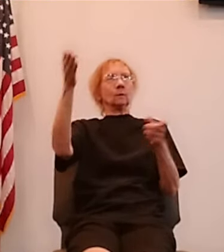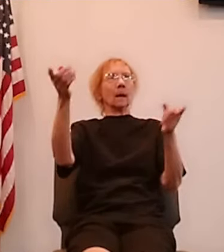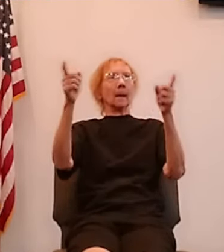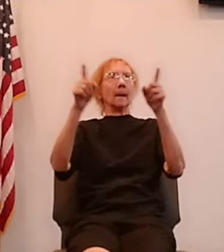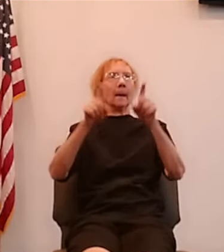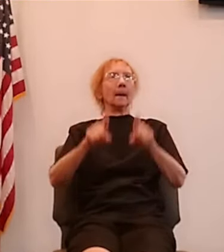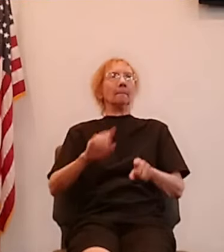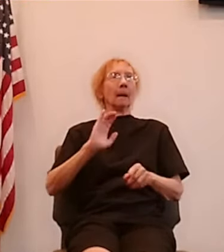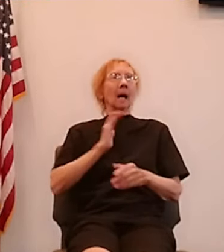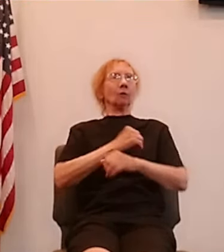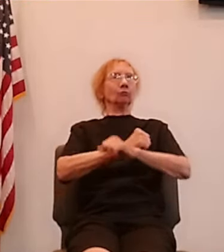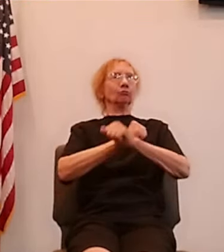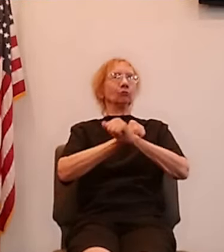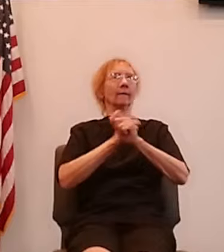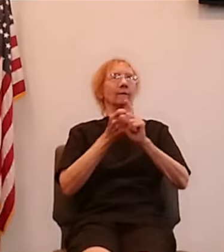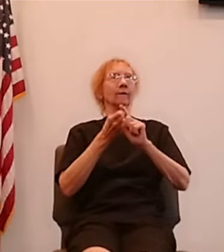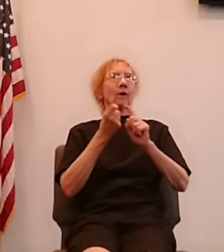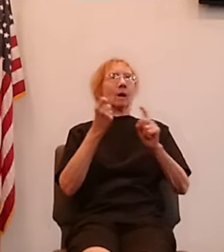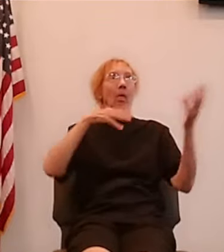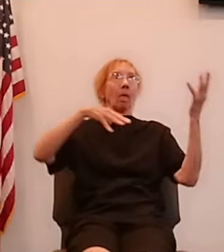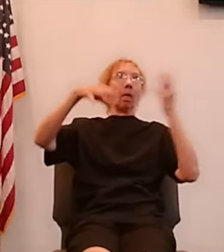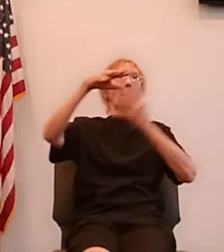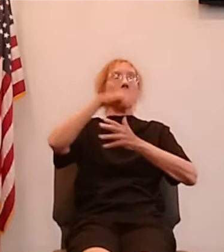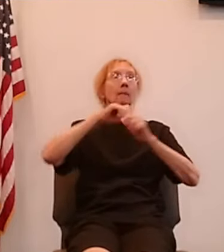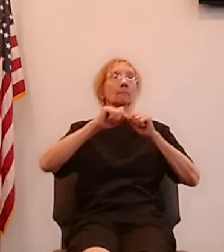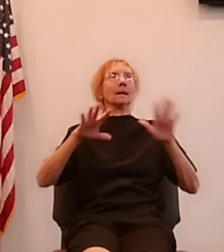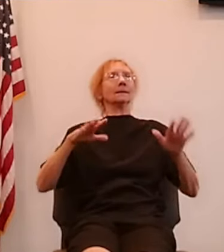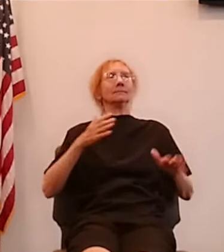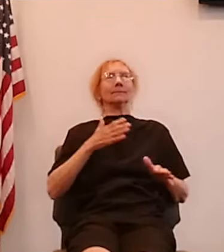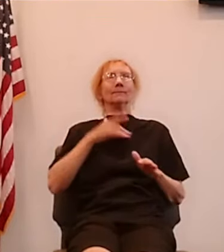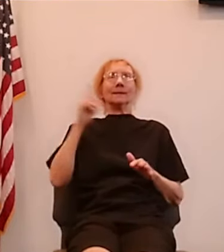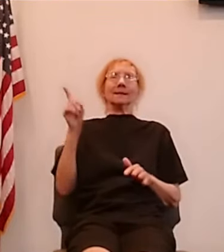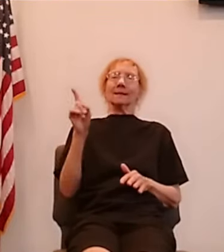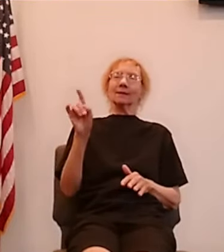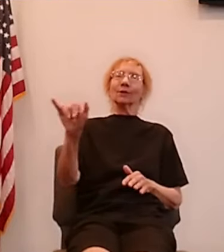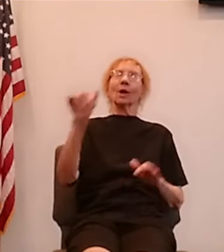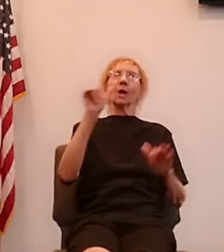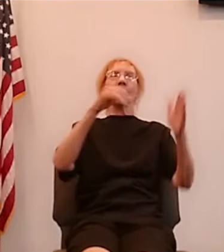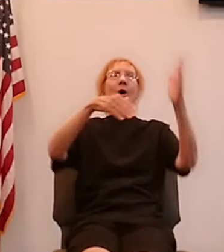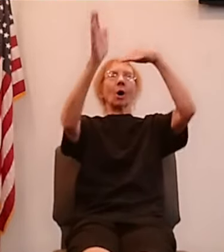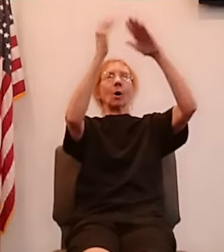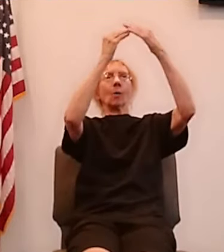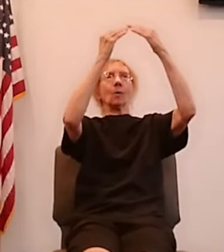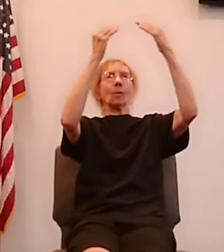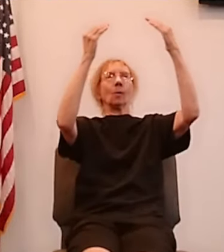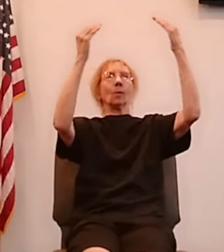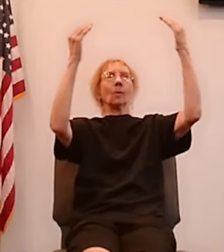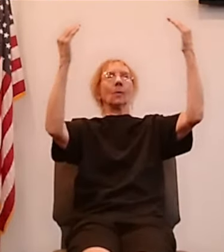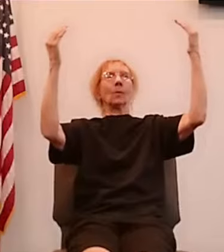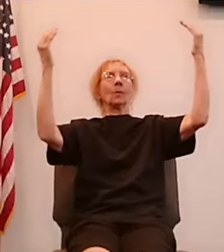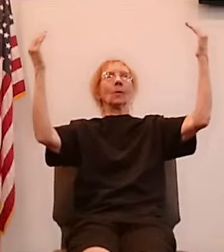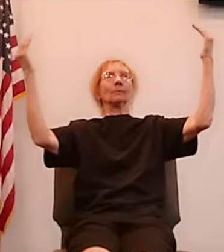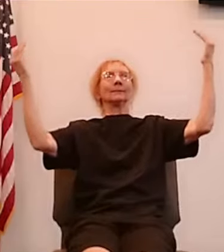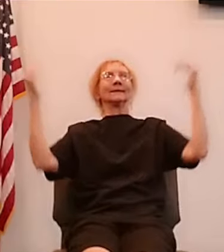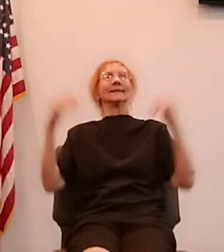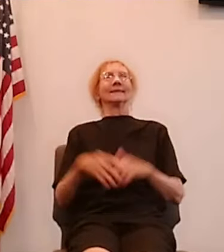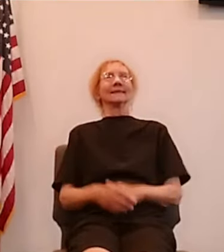our shelter from the stormy blast, and our eternal home.